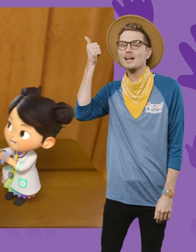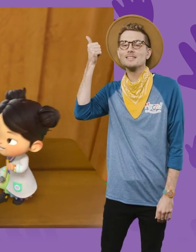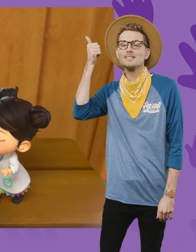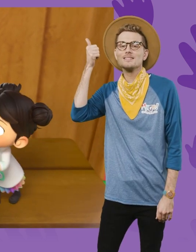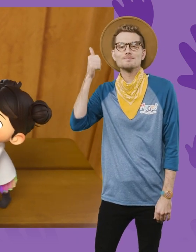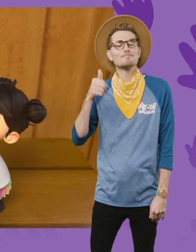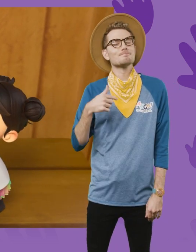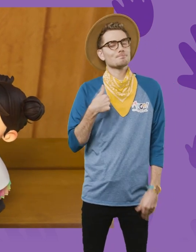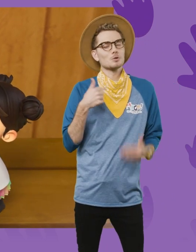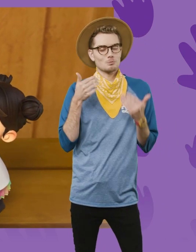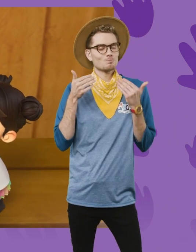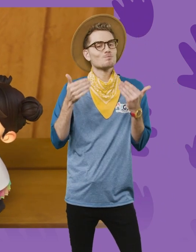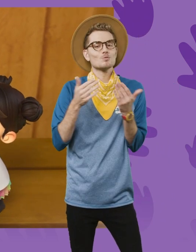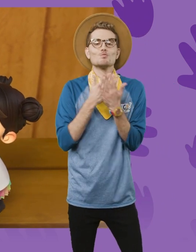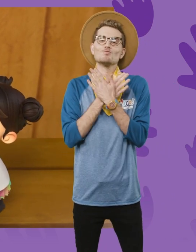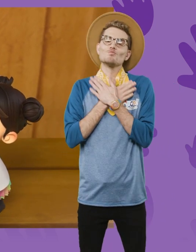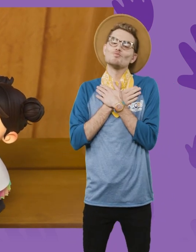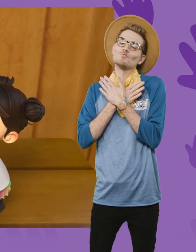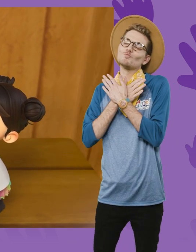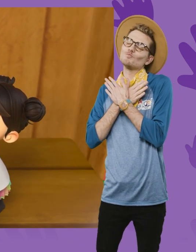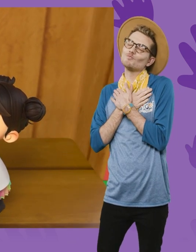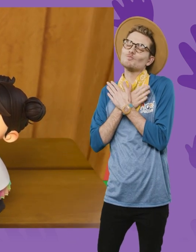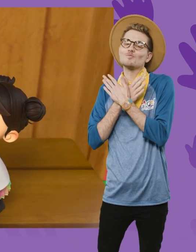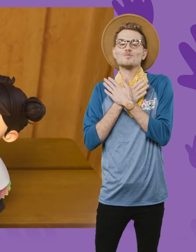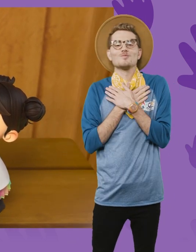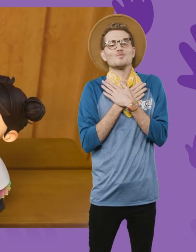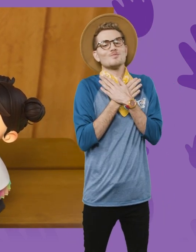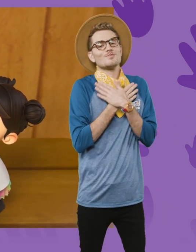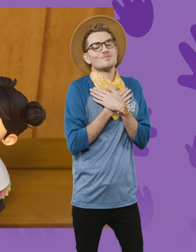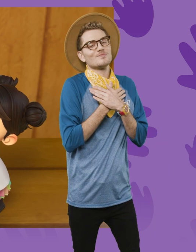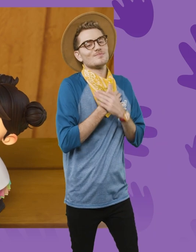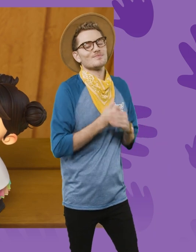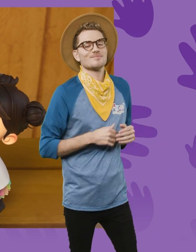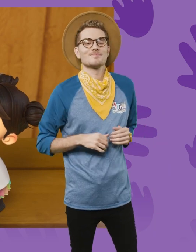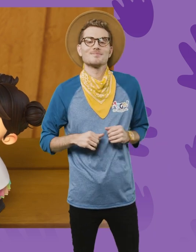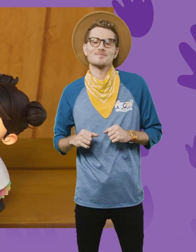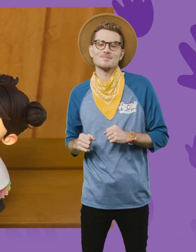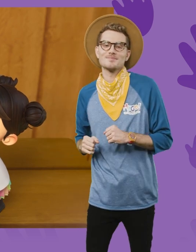best. I'm gonna get some rest.